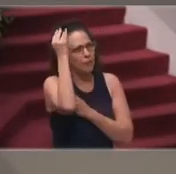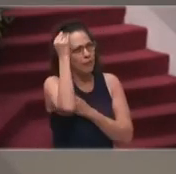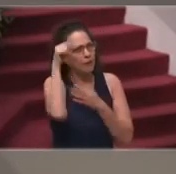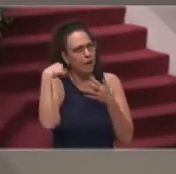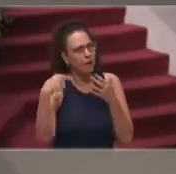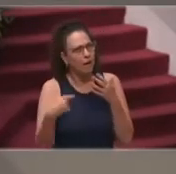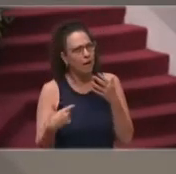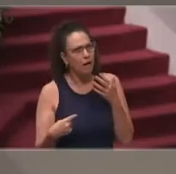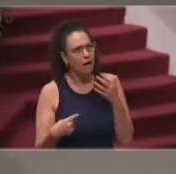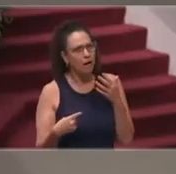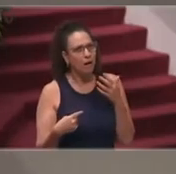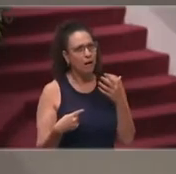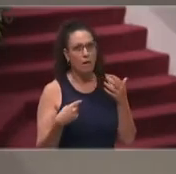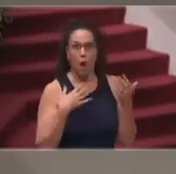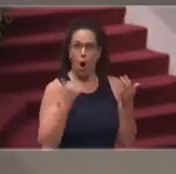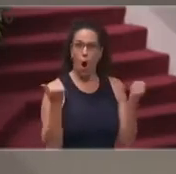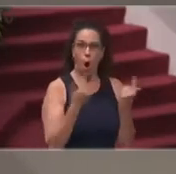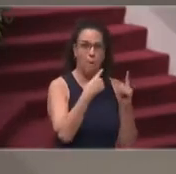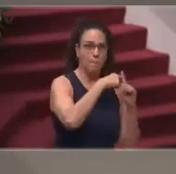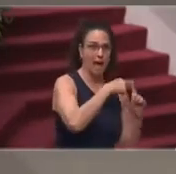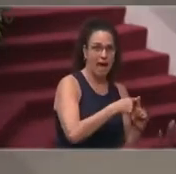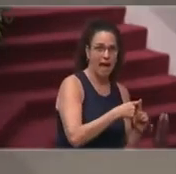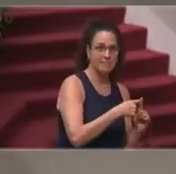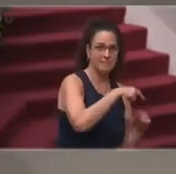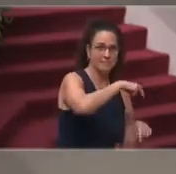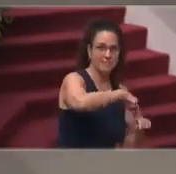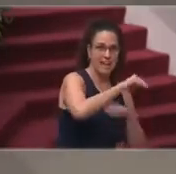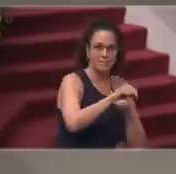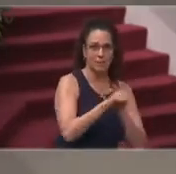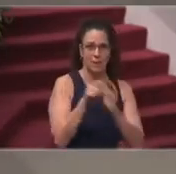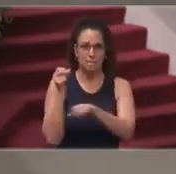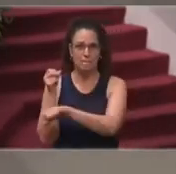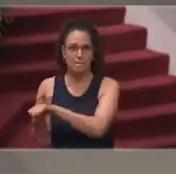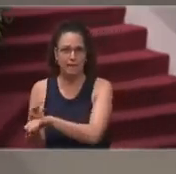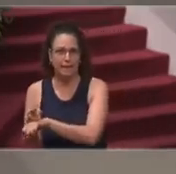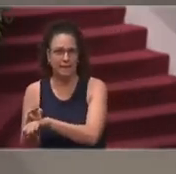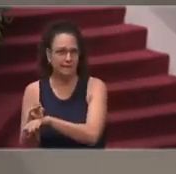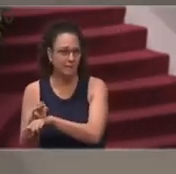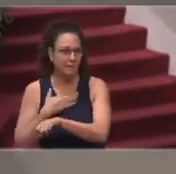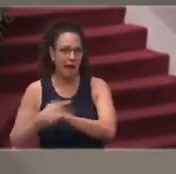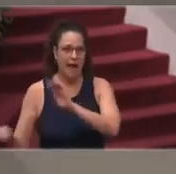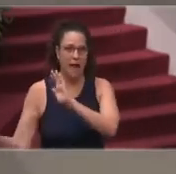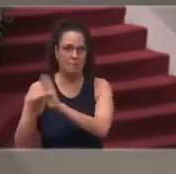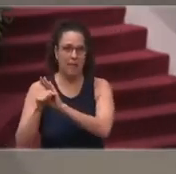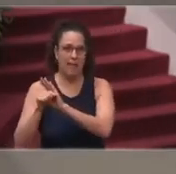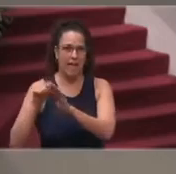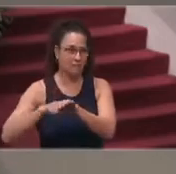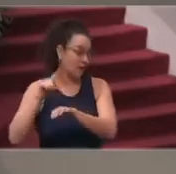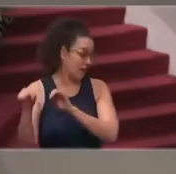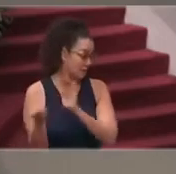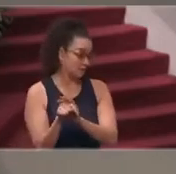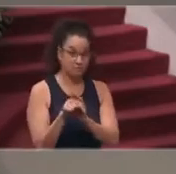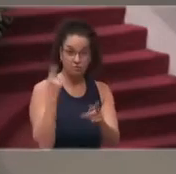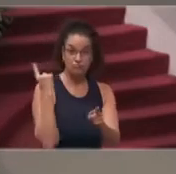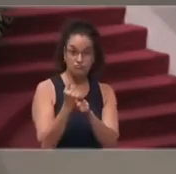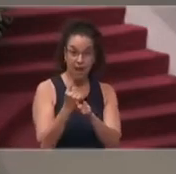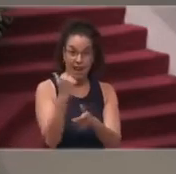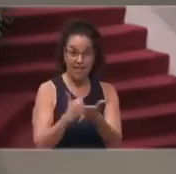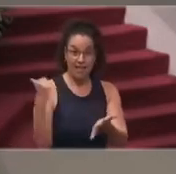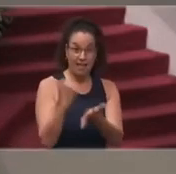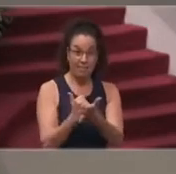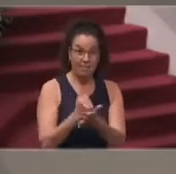all, not some of my good days, but all of my good days outweigh my bad days.